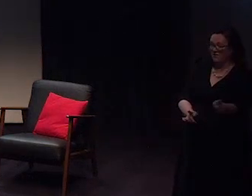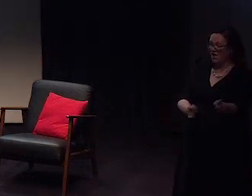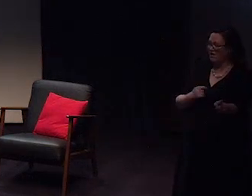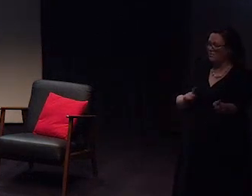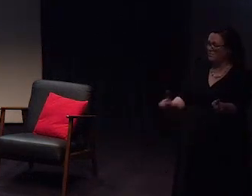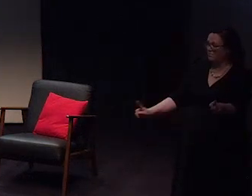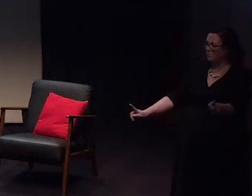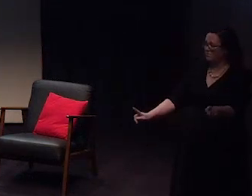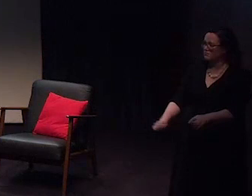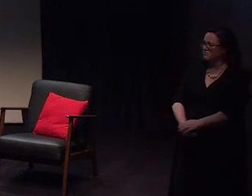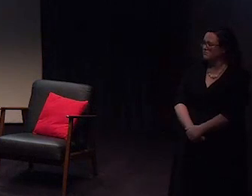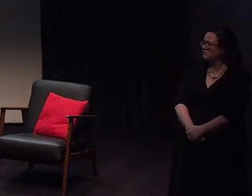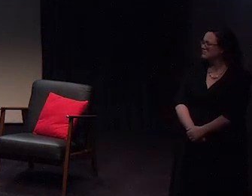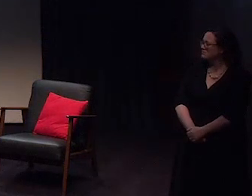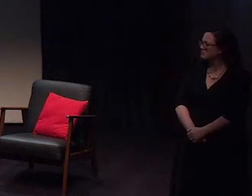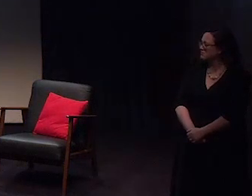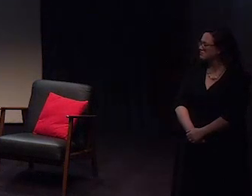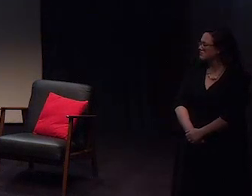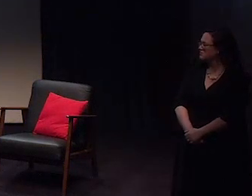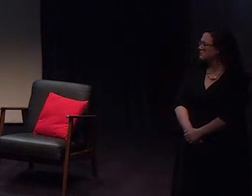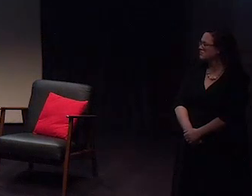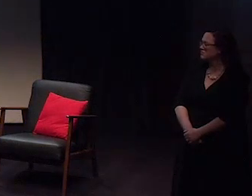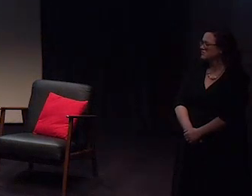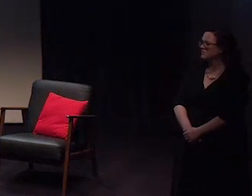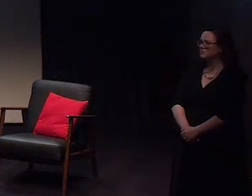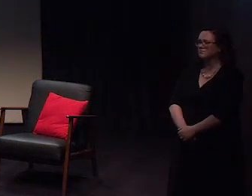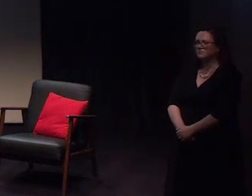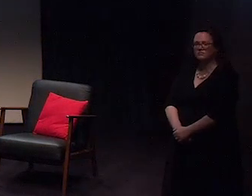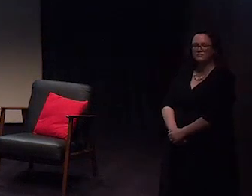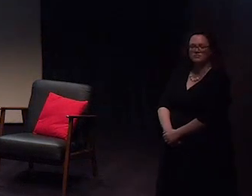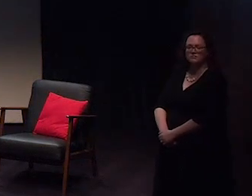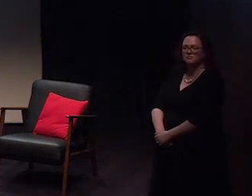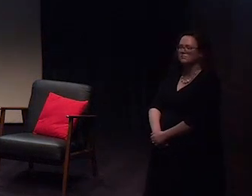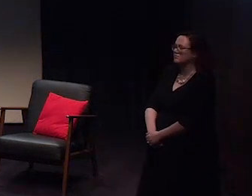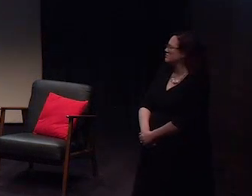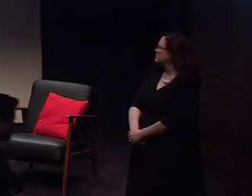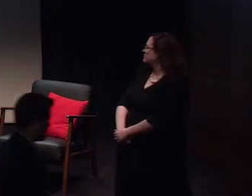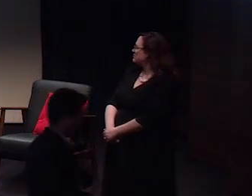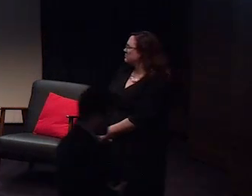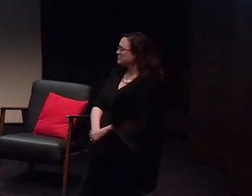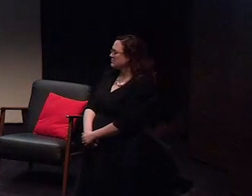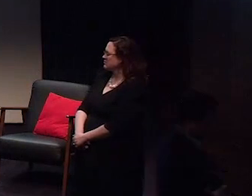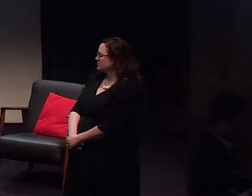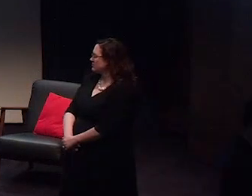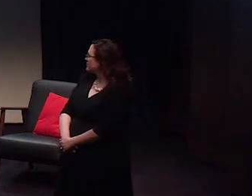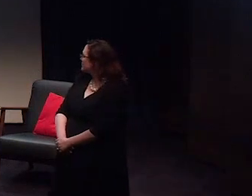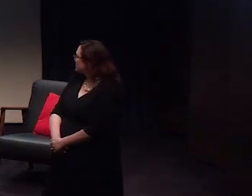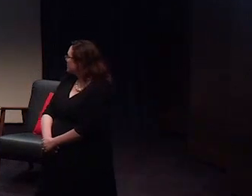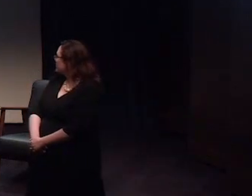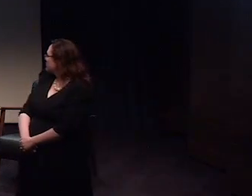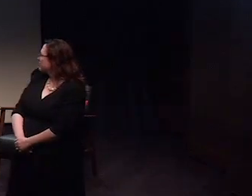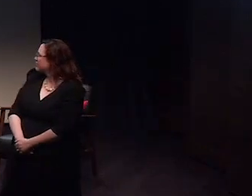This methodology, the Living Lab, Ophélie will be talking about. It's a specificity because it includes all